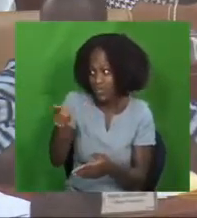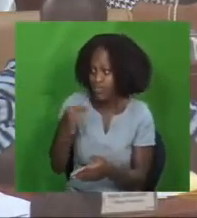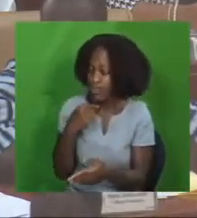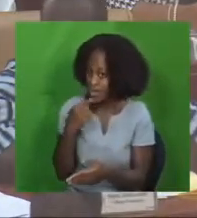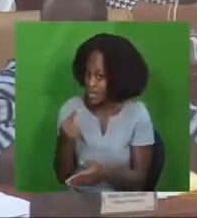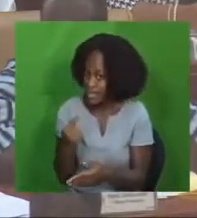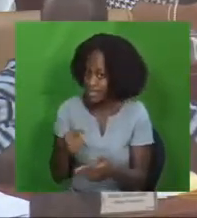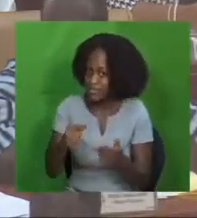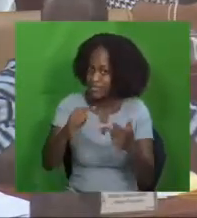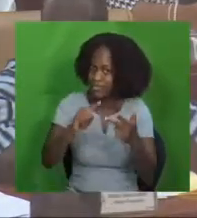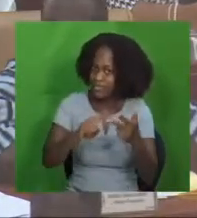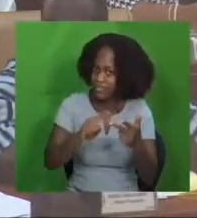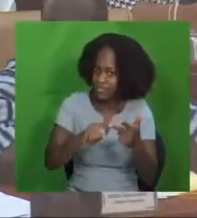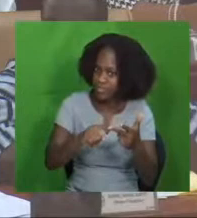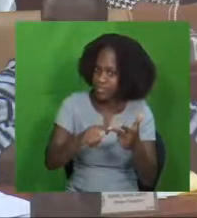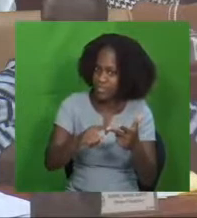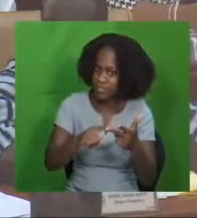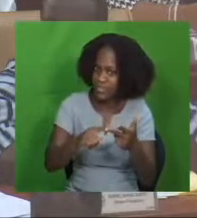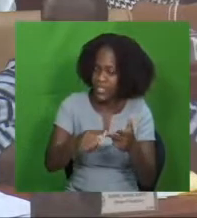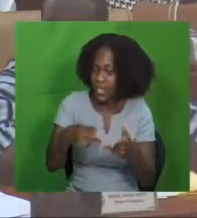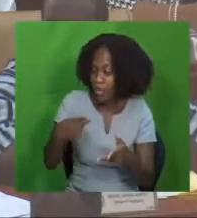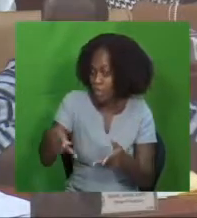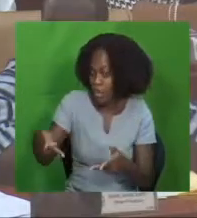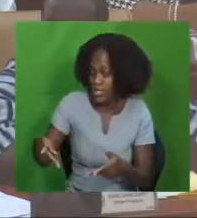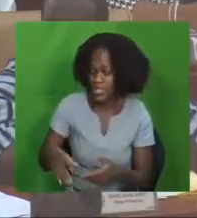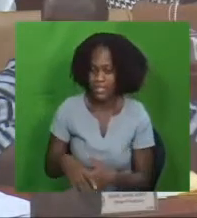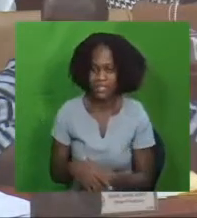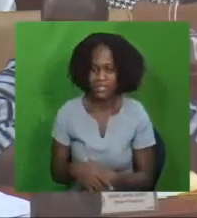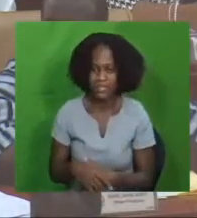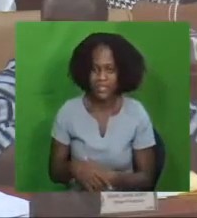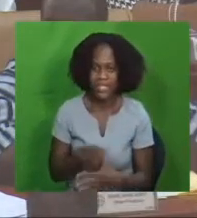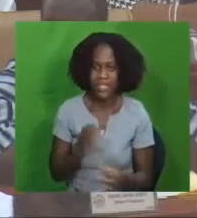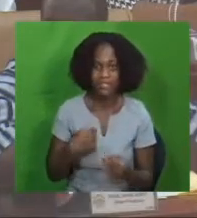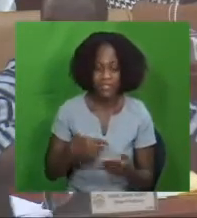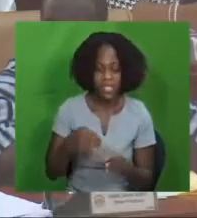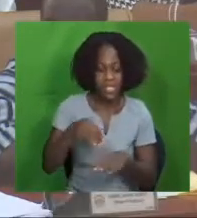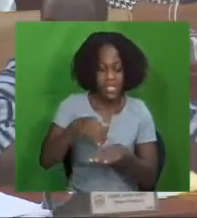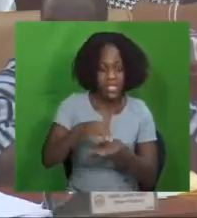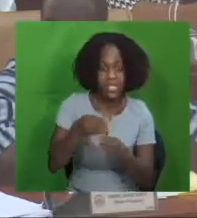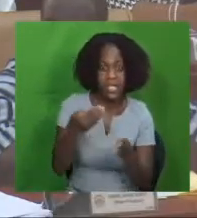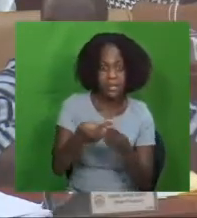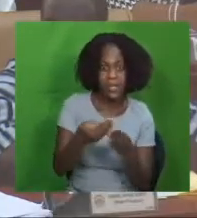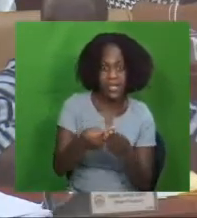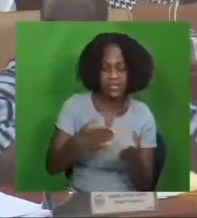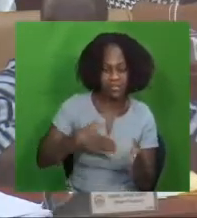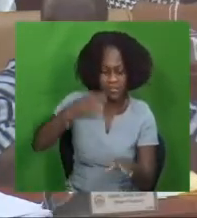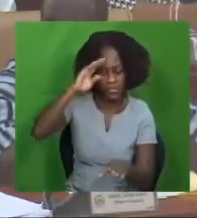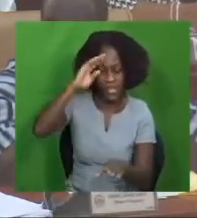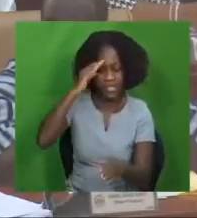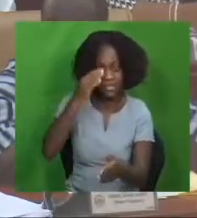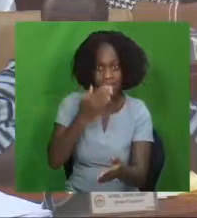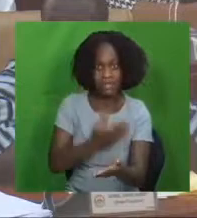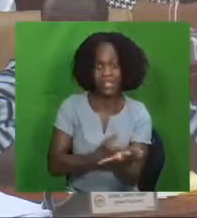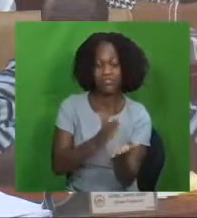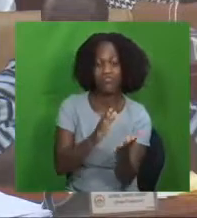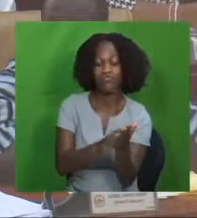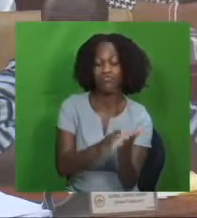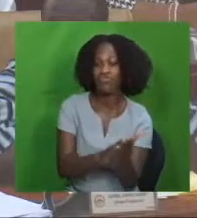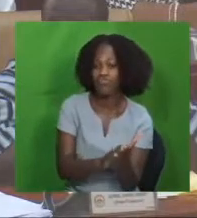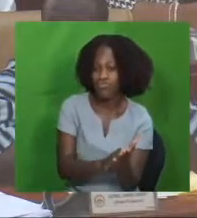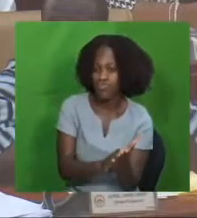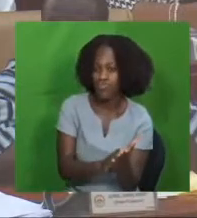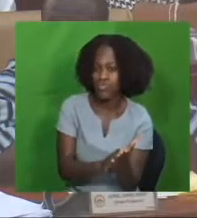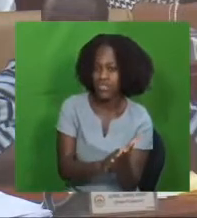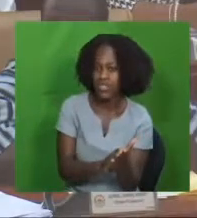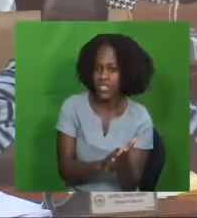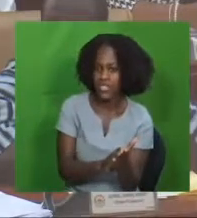about. And then wealth, that is property. So if I send money to my son in the school, to take